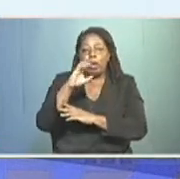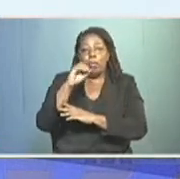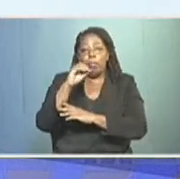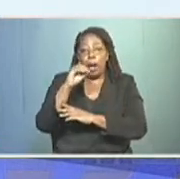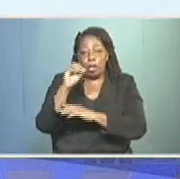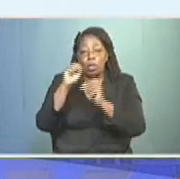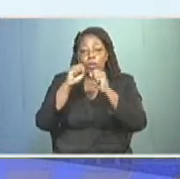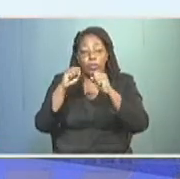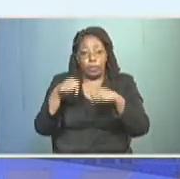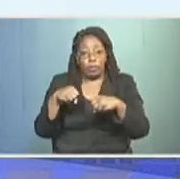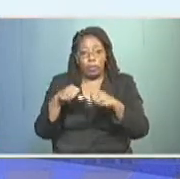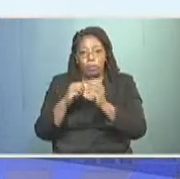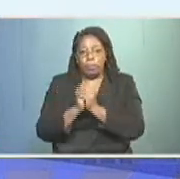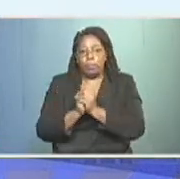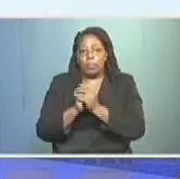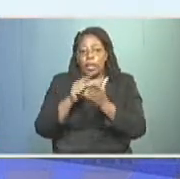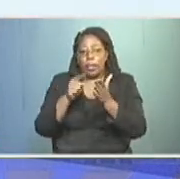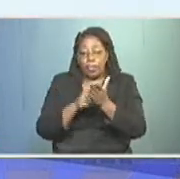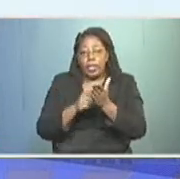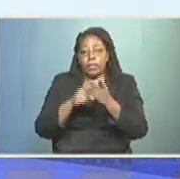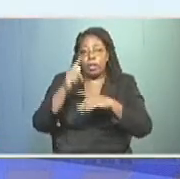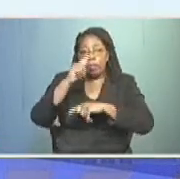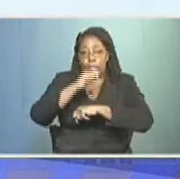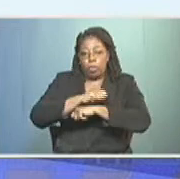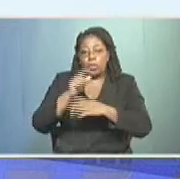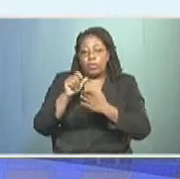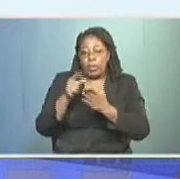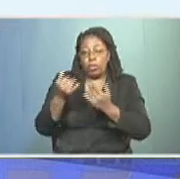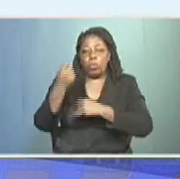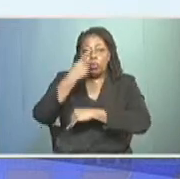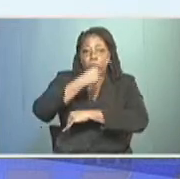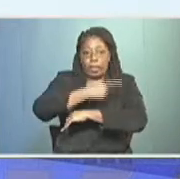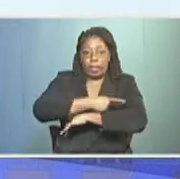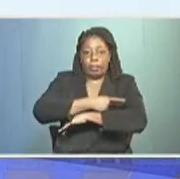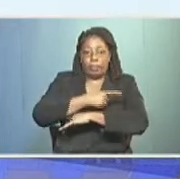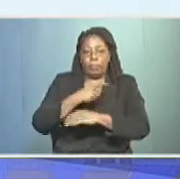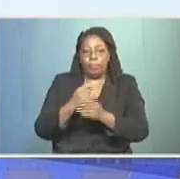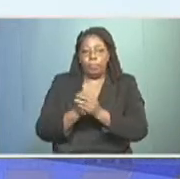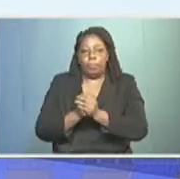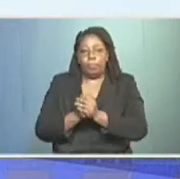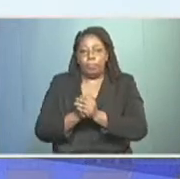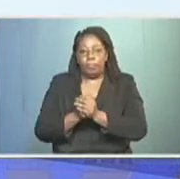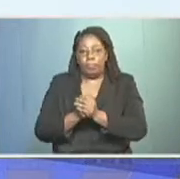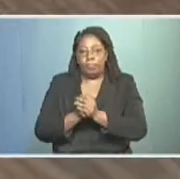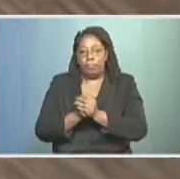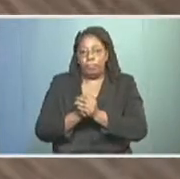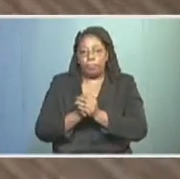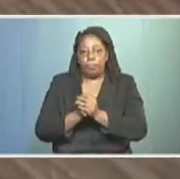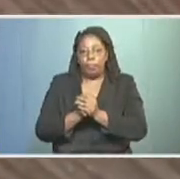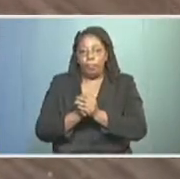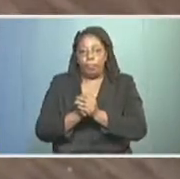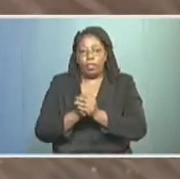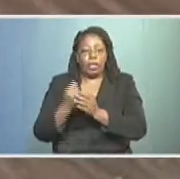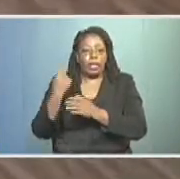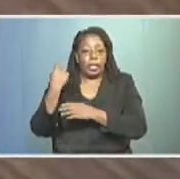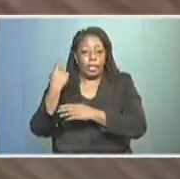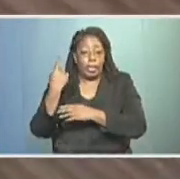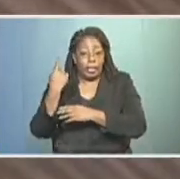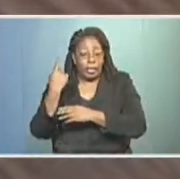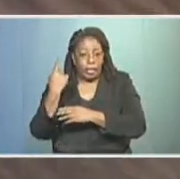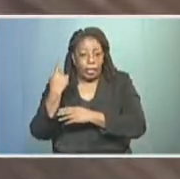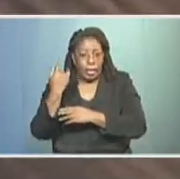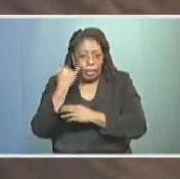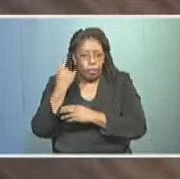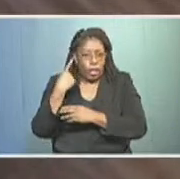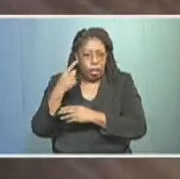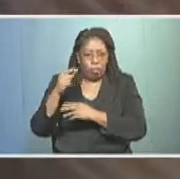test message of the highly anticipated platform was sent today. Kelsey Johnson has the details. If you hear a loud ping